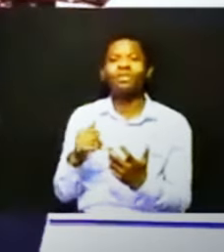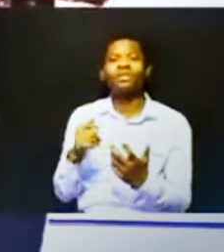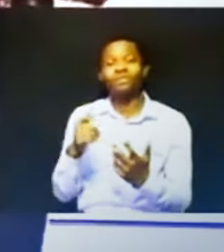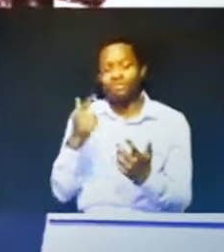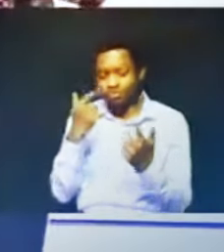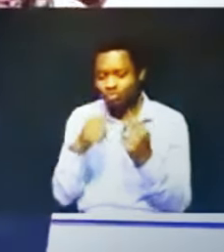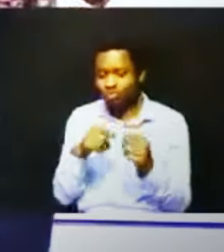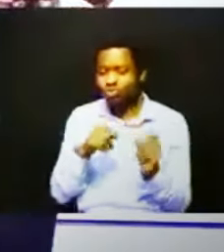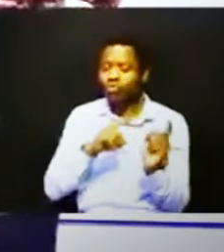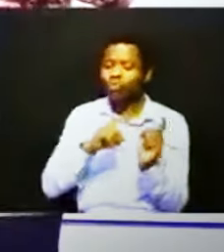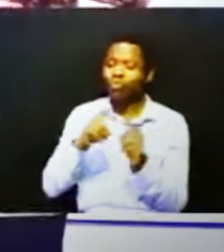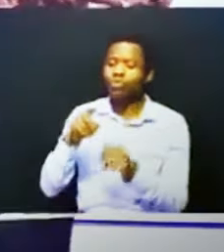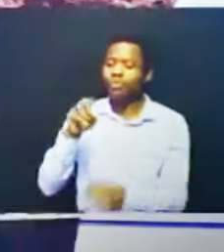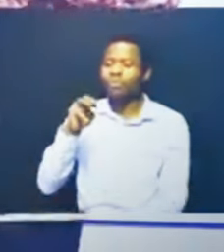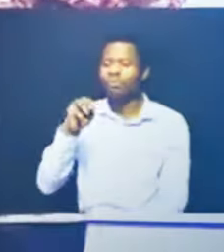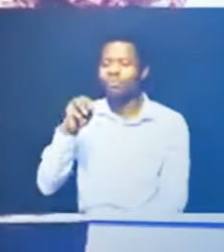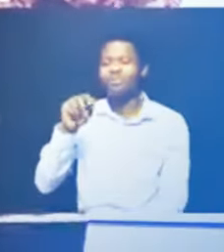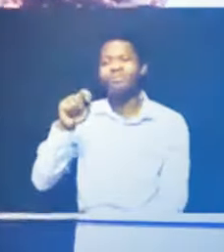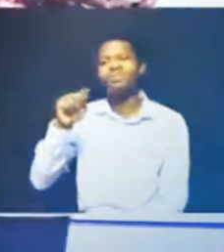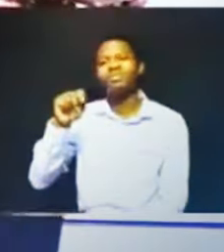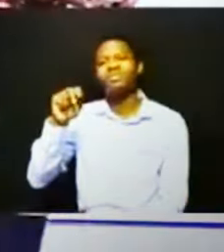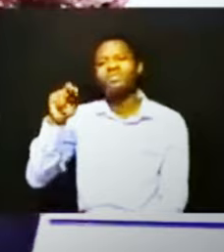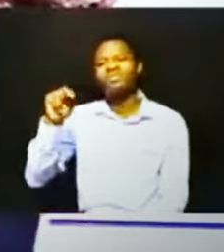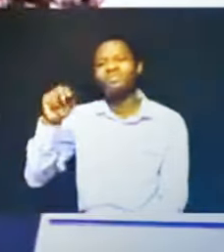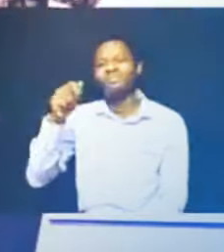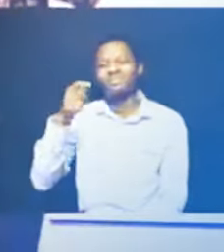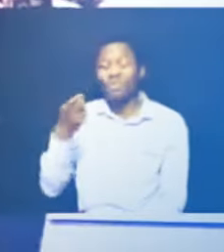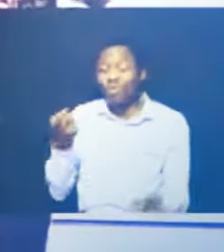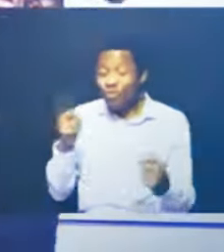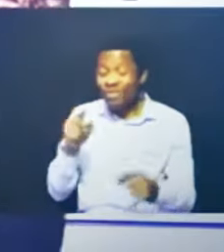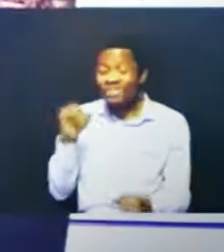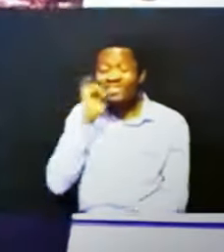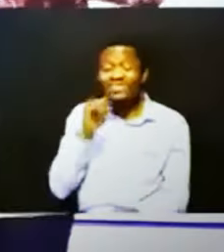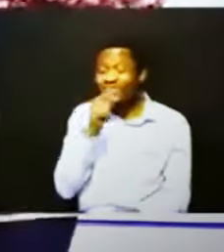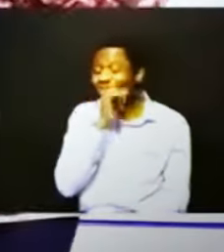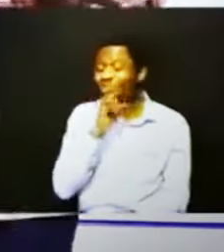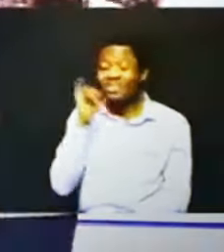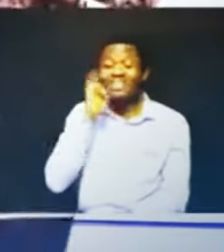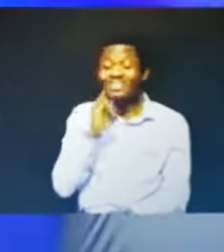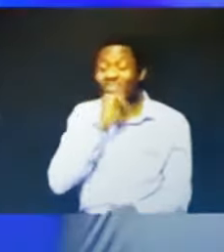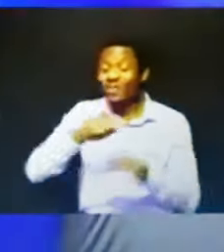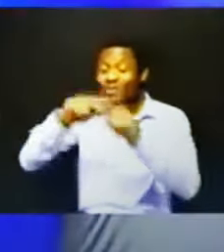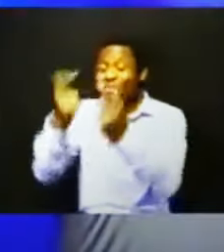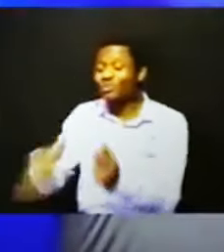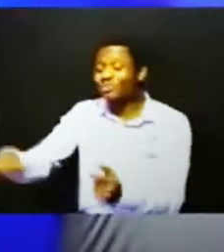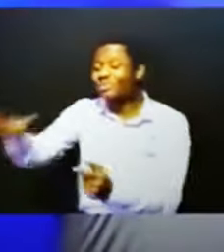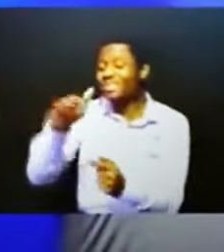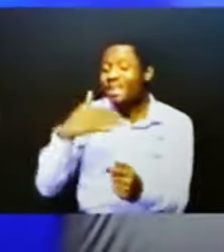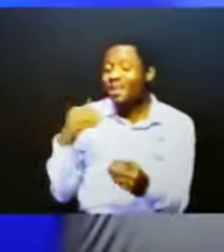free stresso echo matania. So when there's plenty they sing. And he said no man does